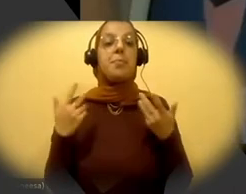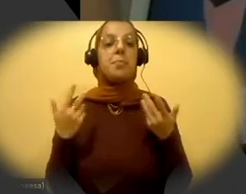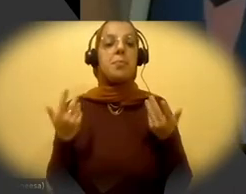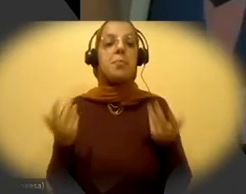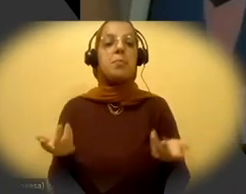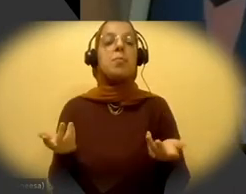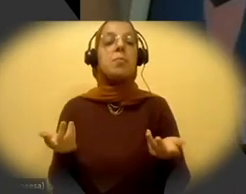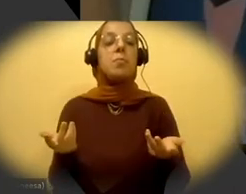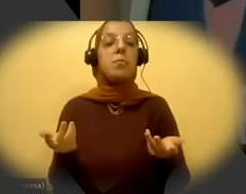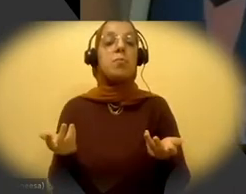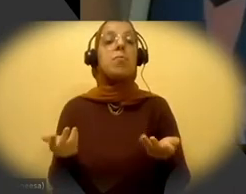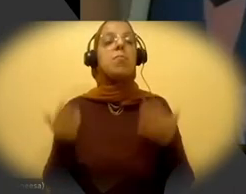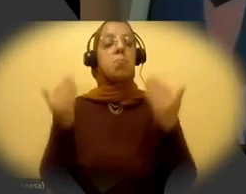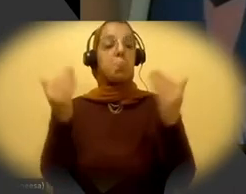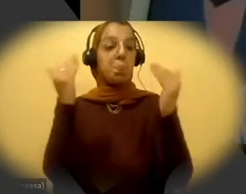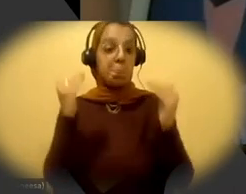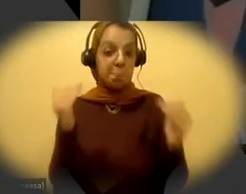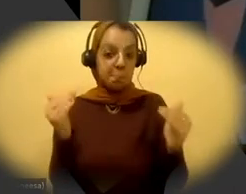So to move on,